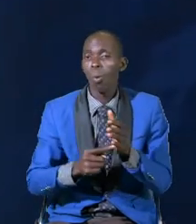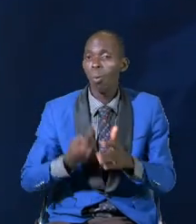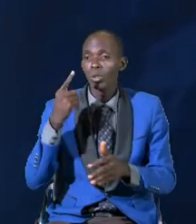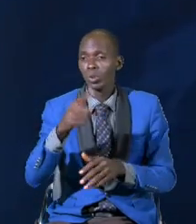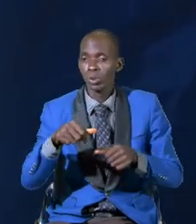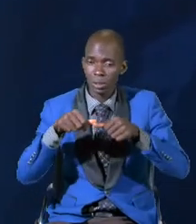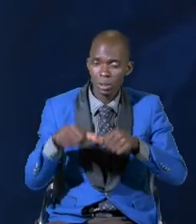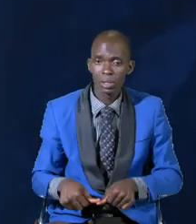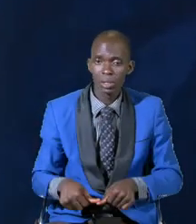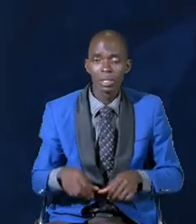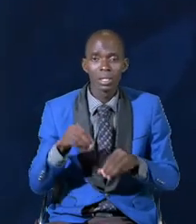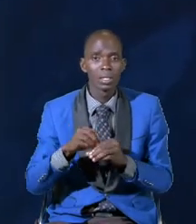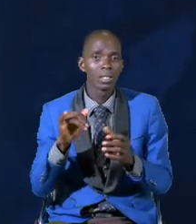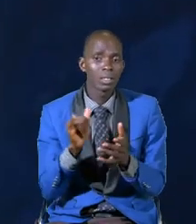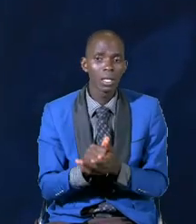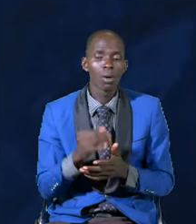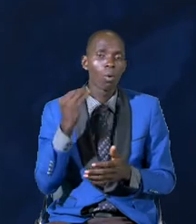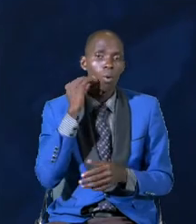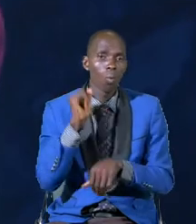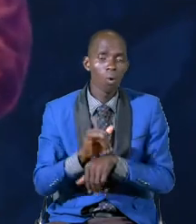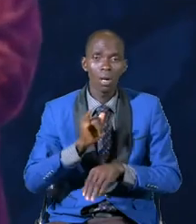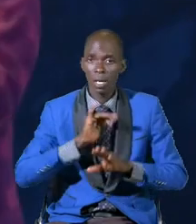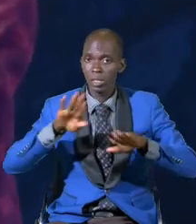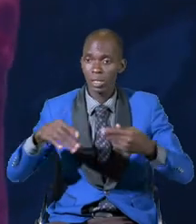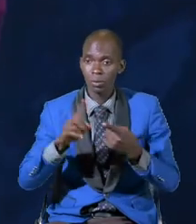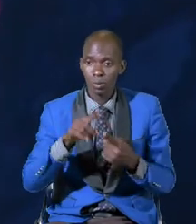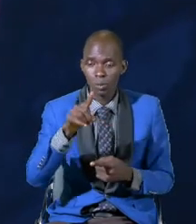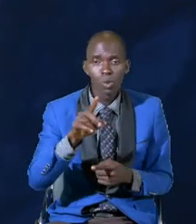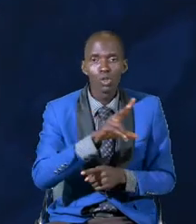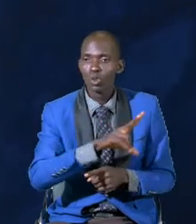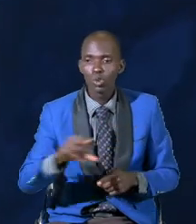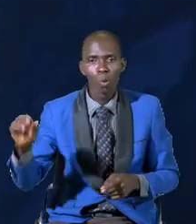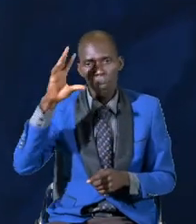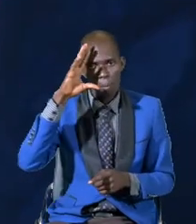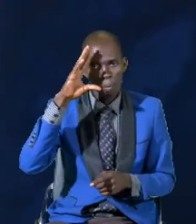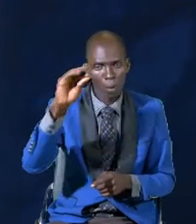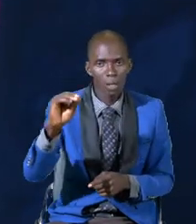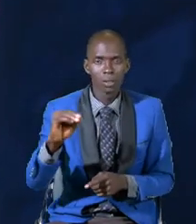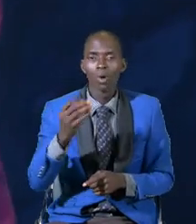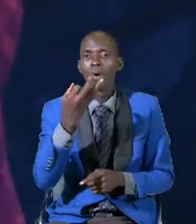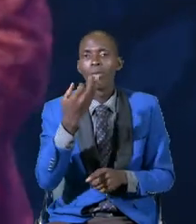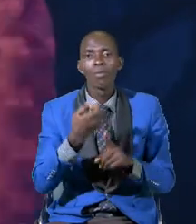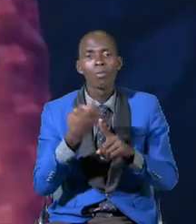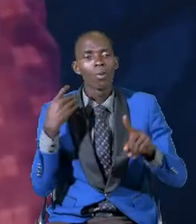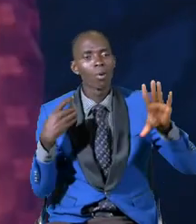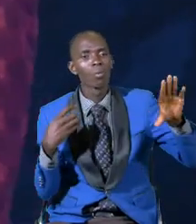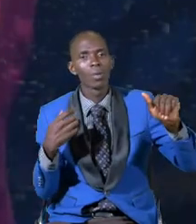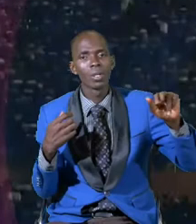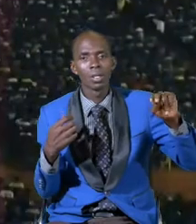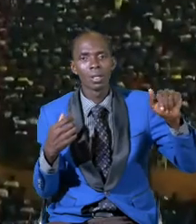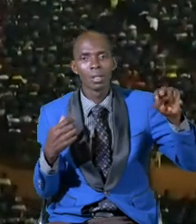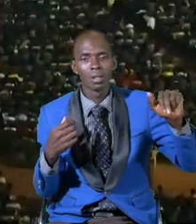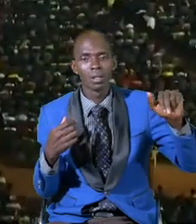that assignment I give you, no man of Canaan shall be able to